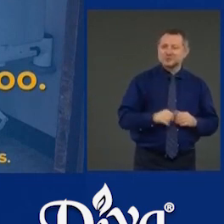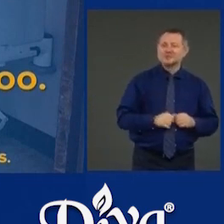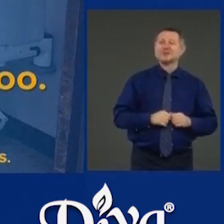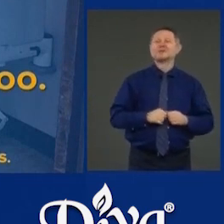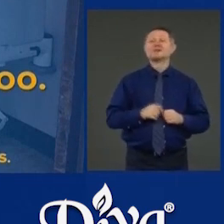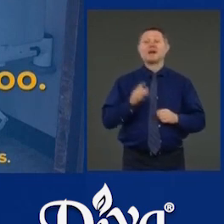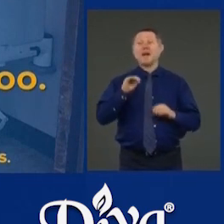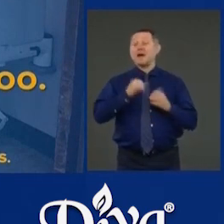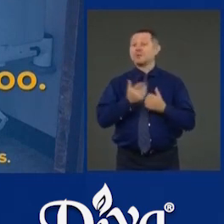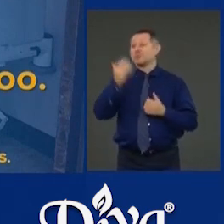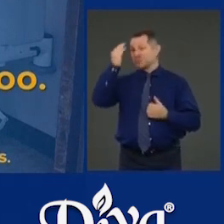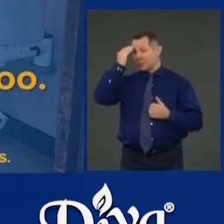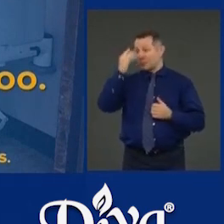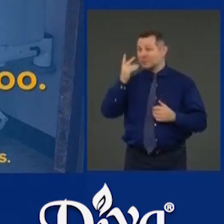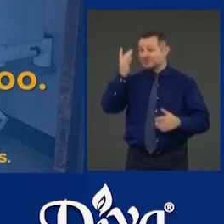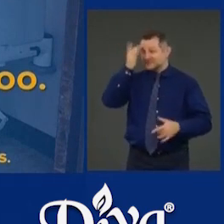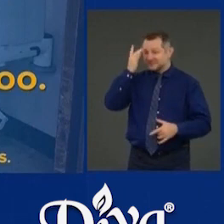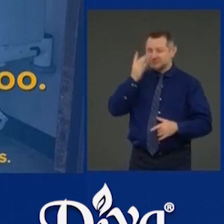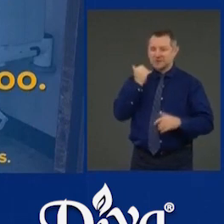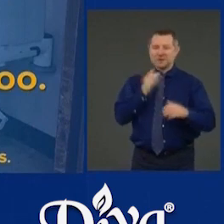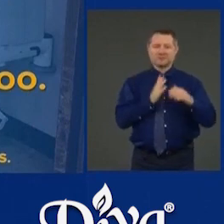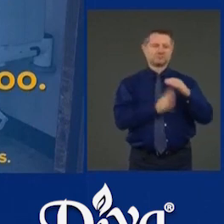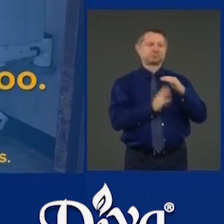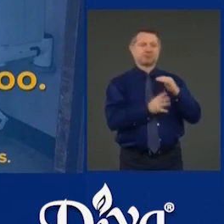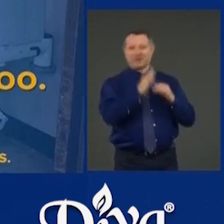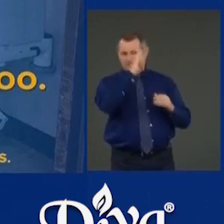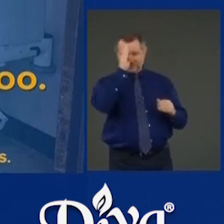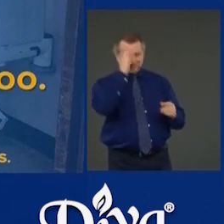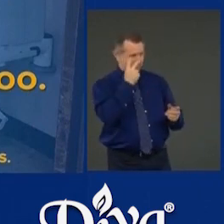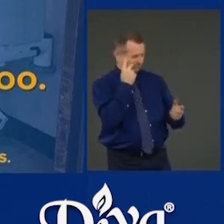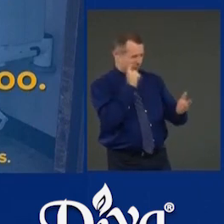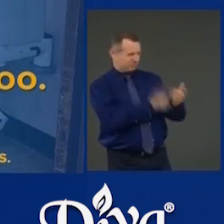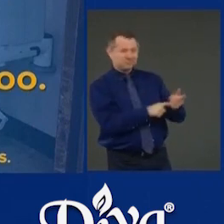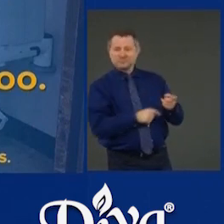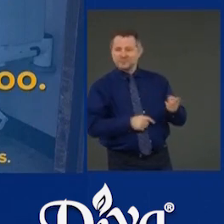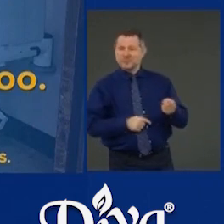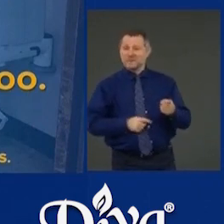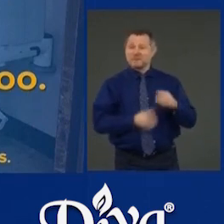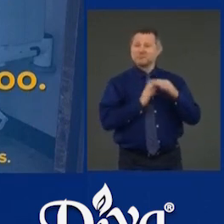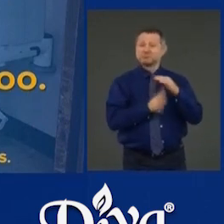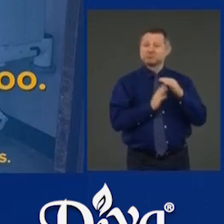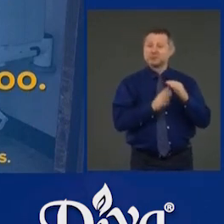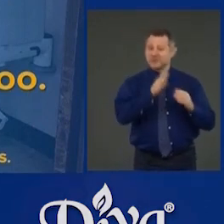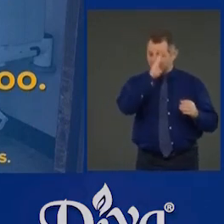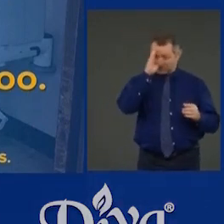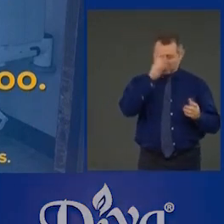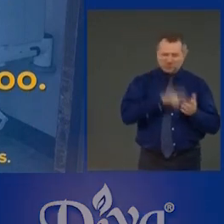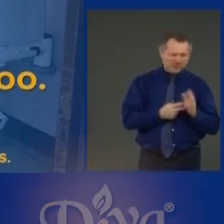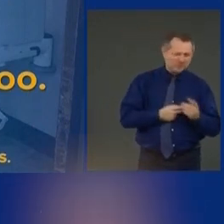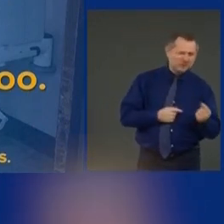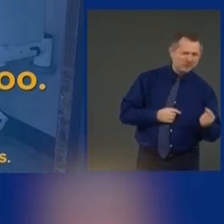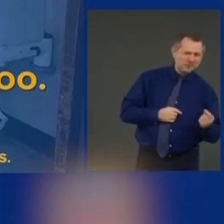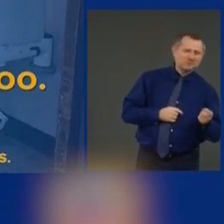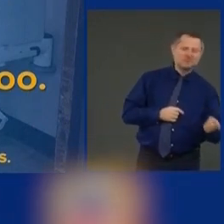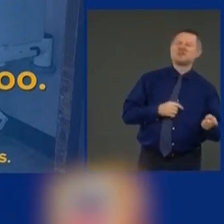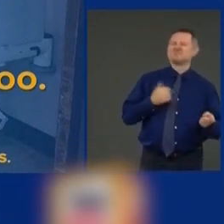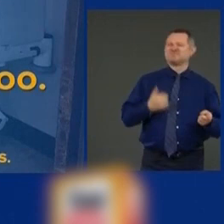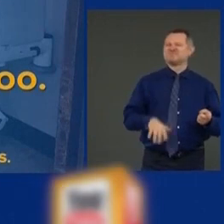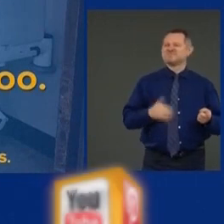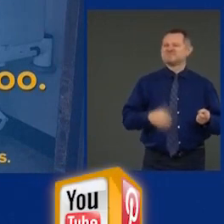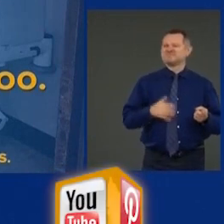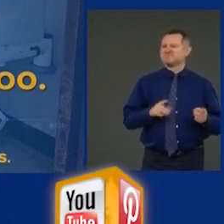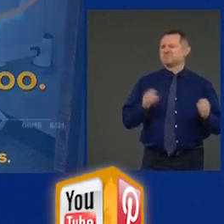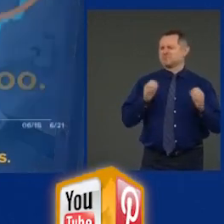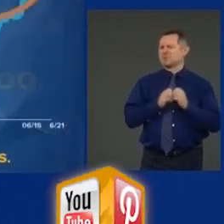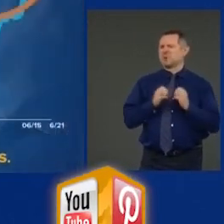into the hospitals. When more people are going into hospitals, you know what it means? It means more people are